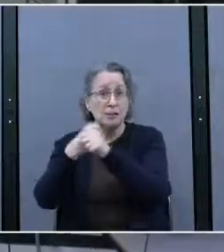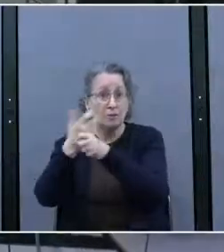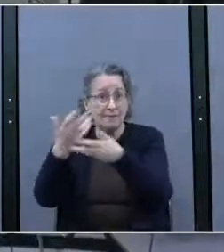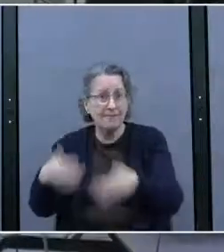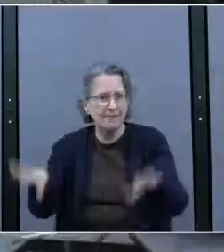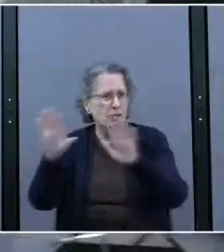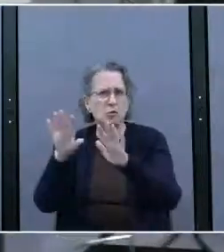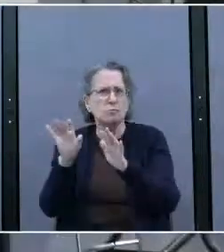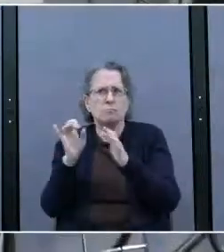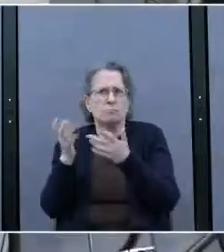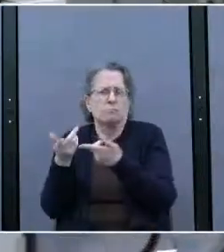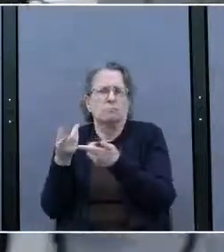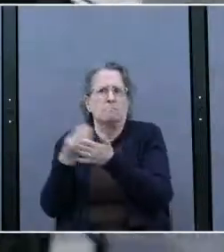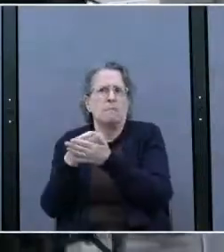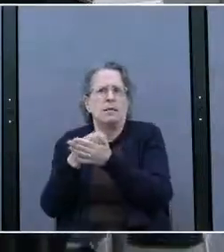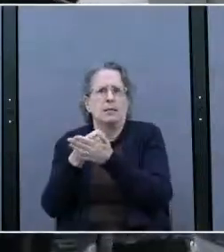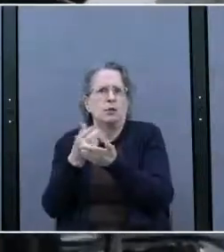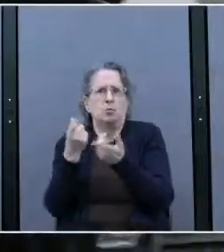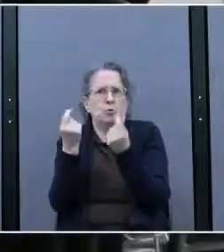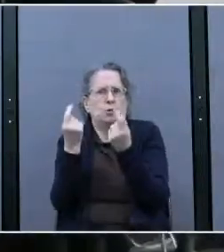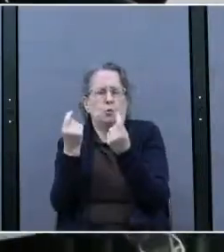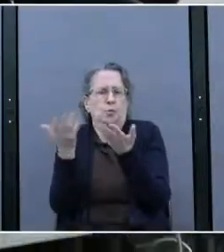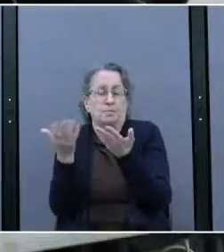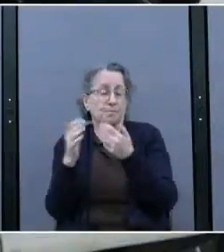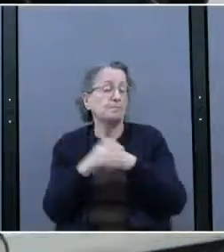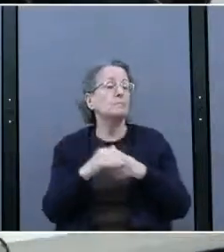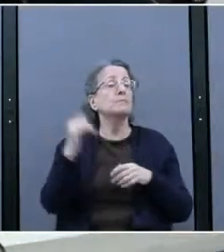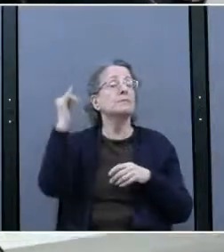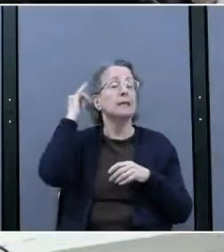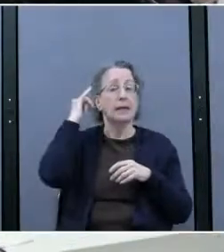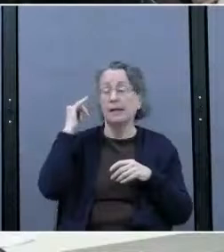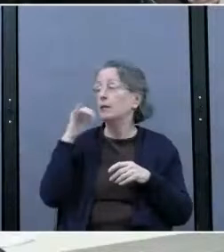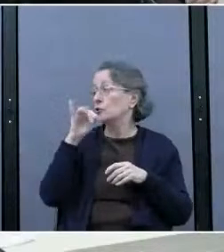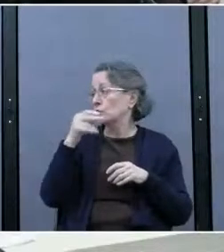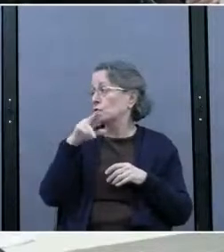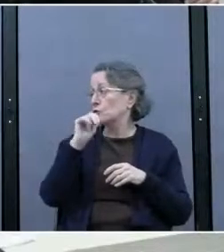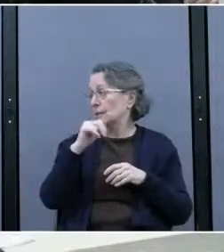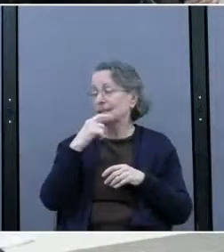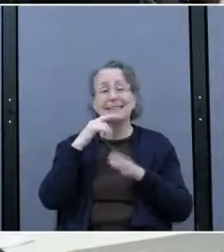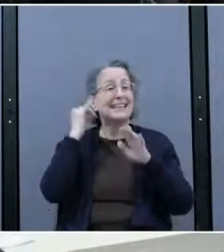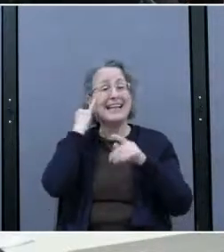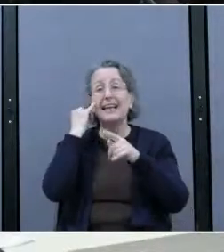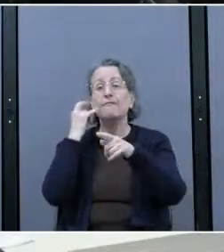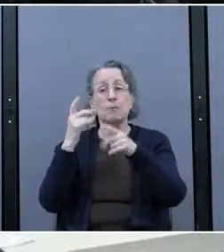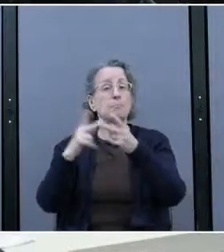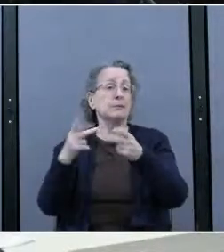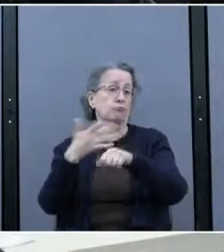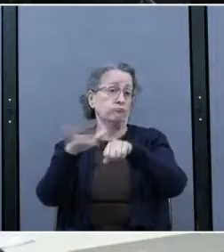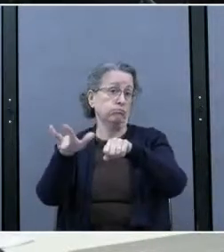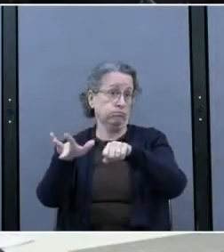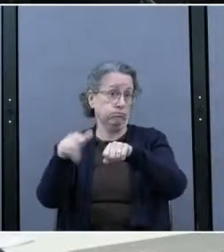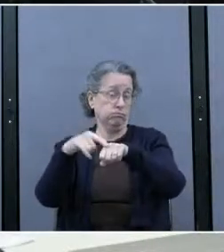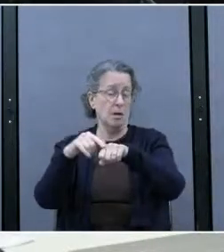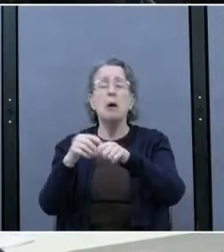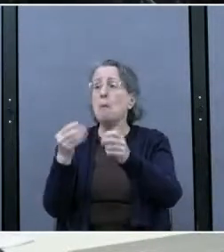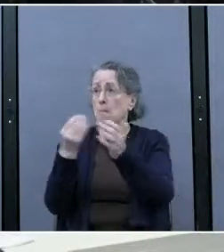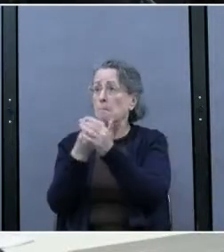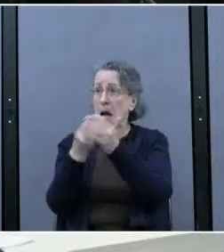Yeah. So if there is money budgeted for a vacancy that is